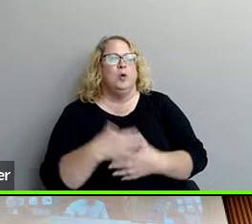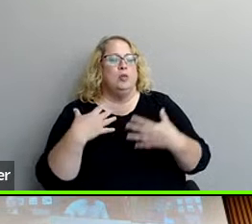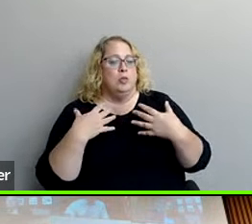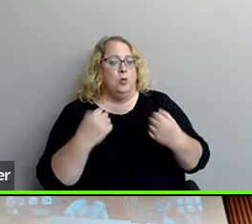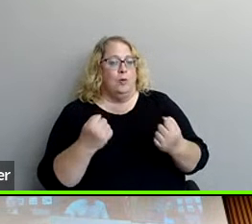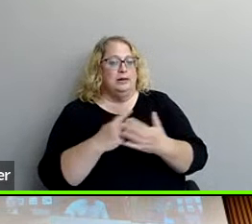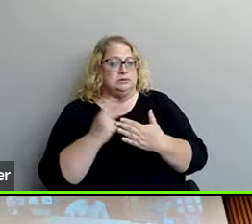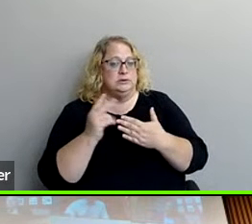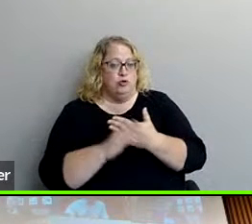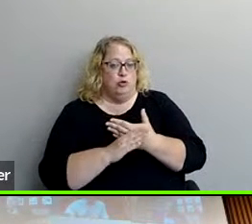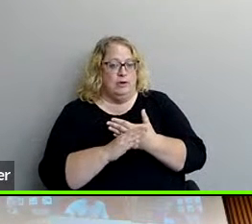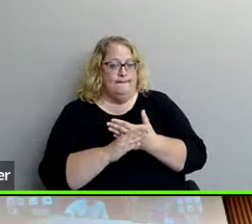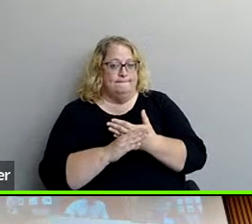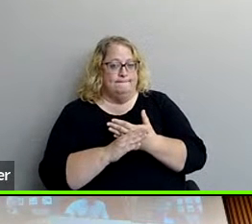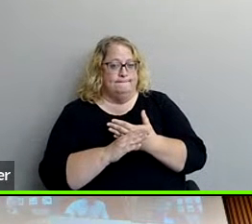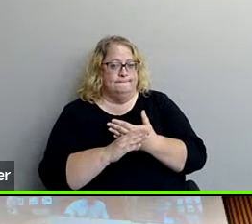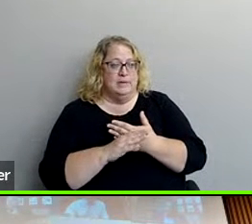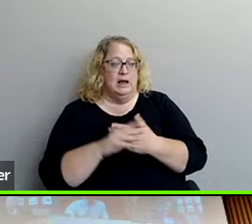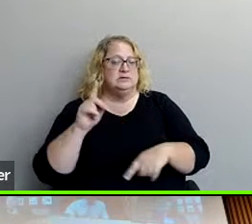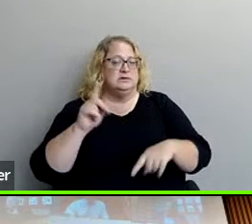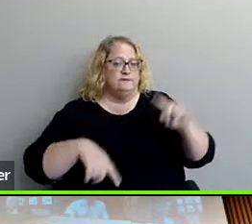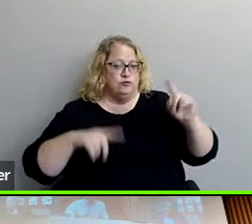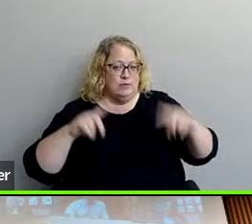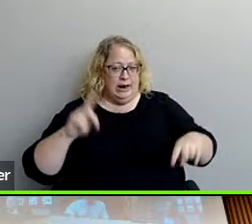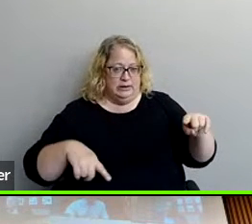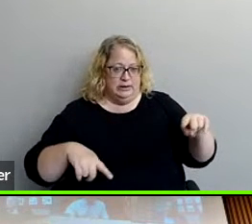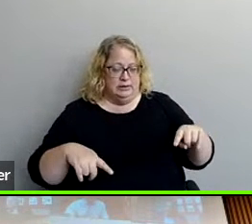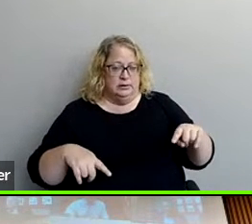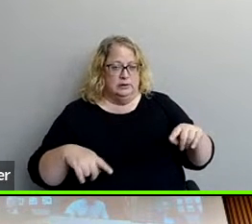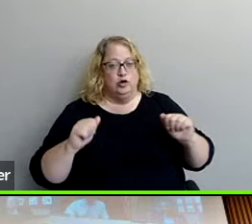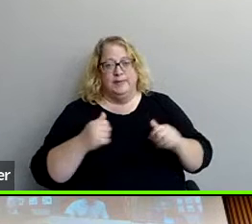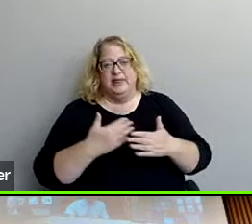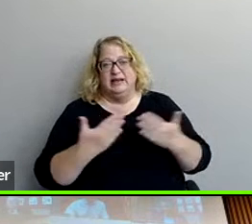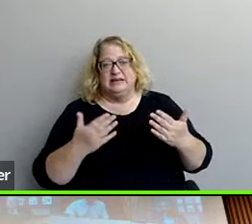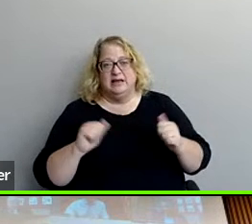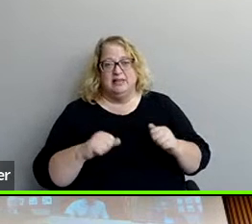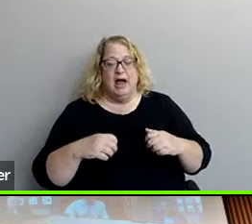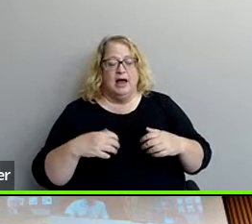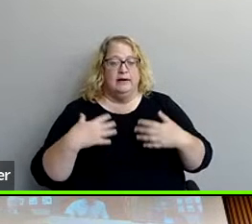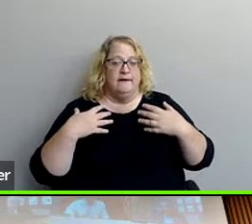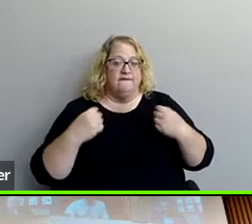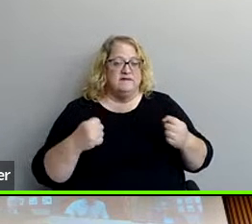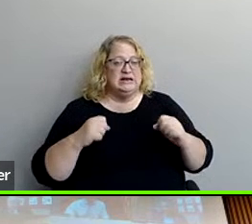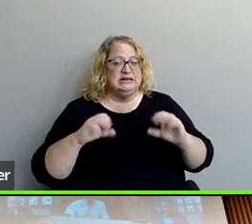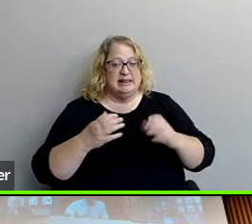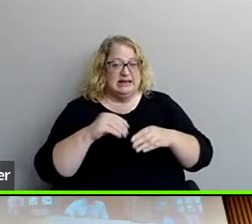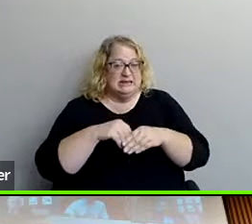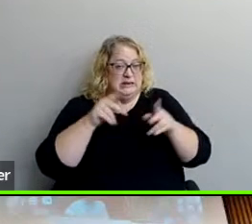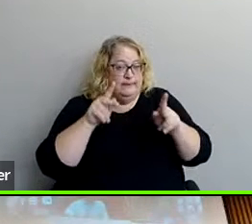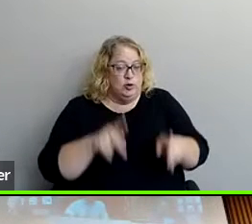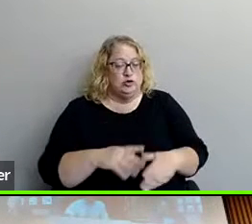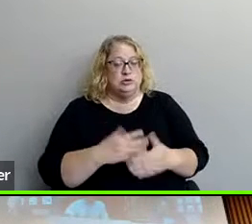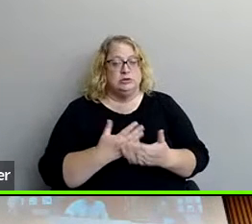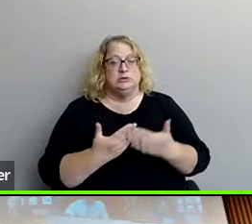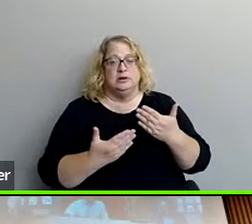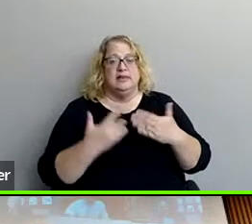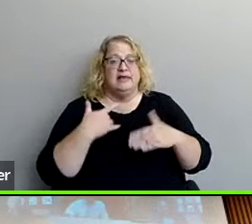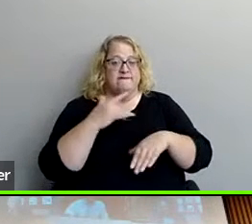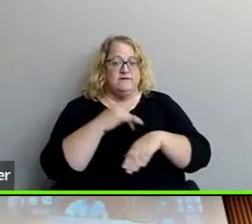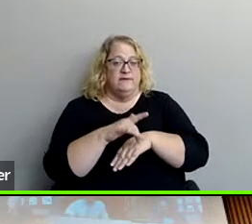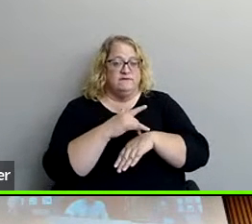wellness program coordinates a variety of programming, so it could be things like fitness classes in person. They